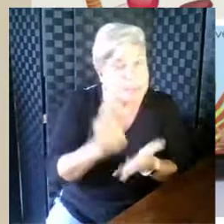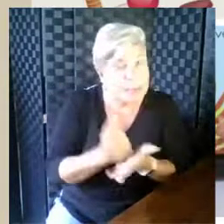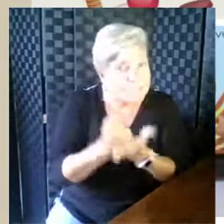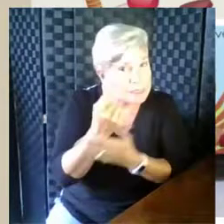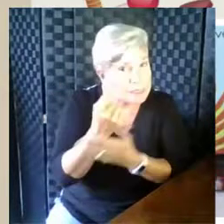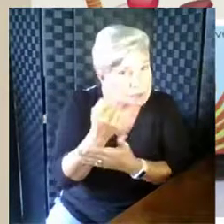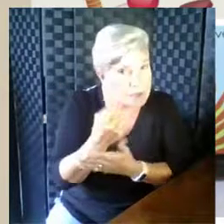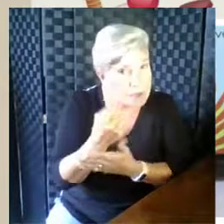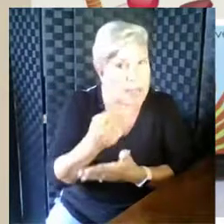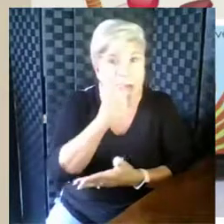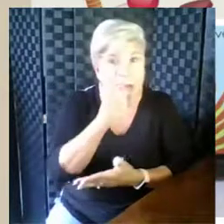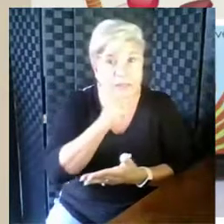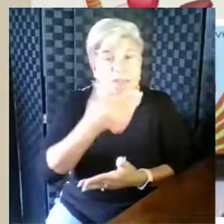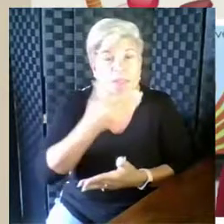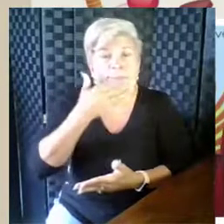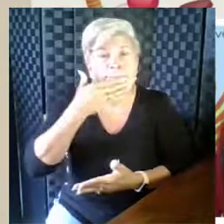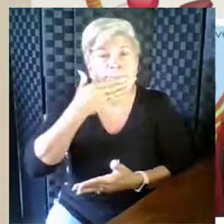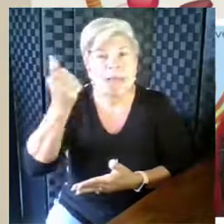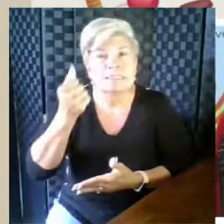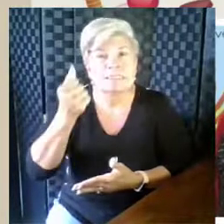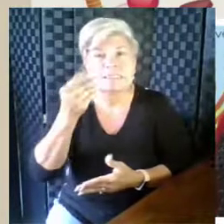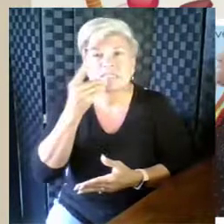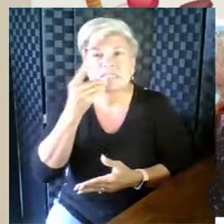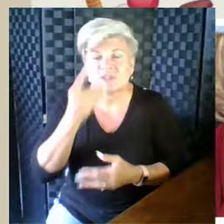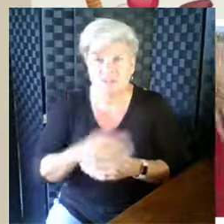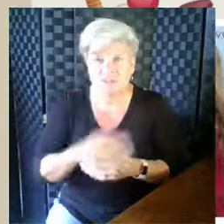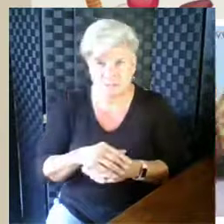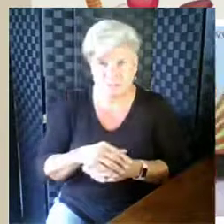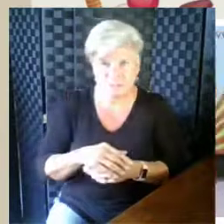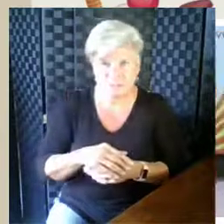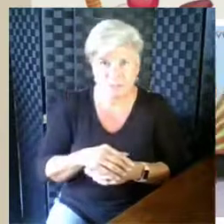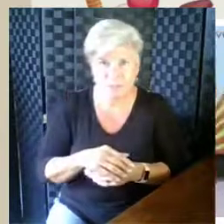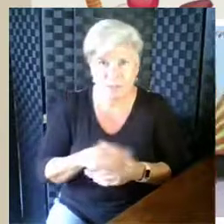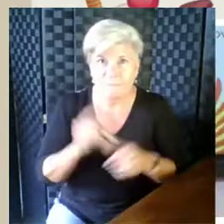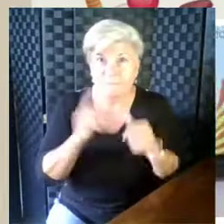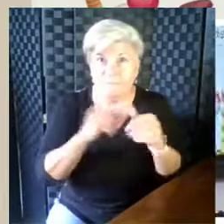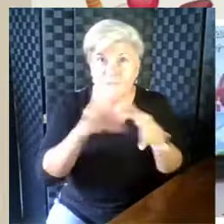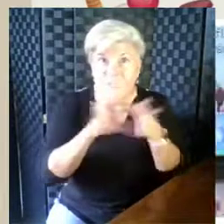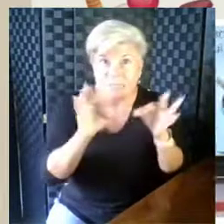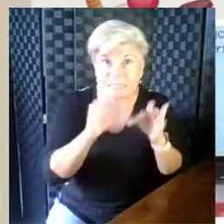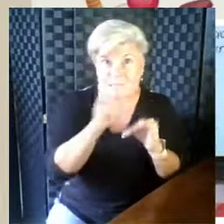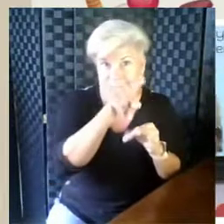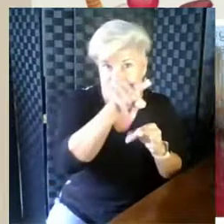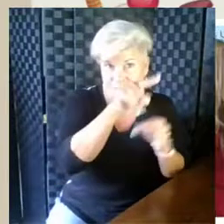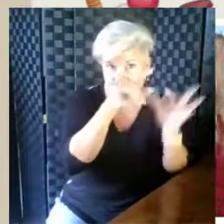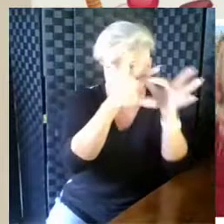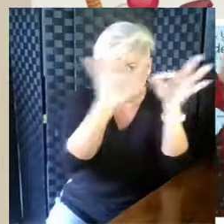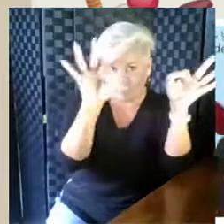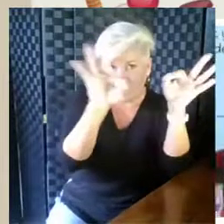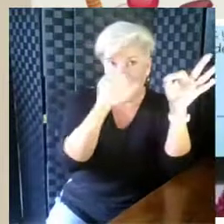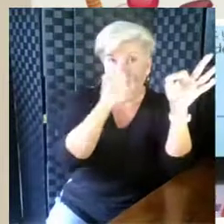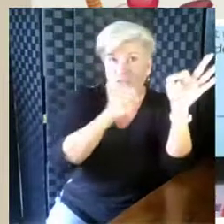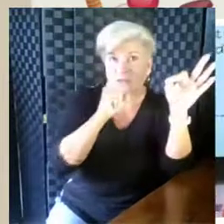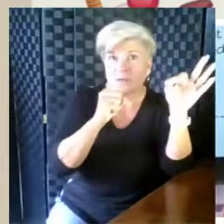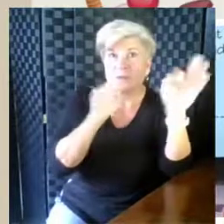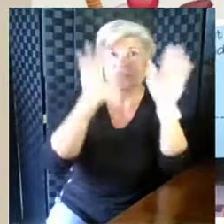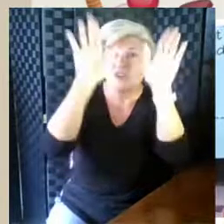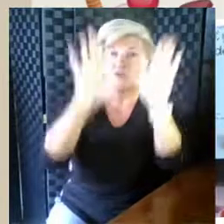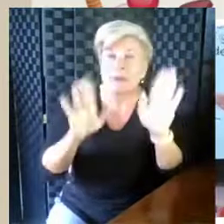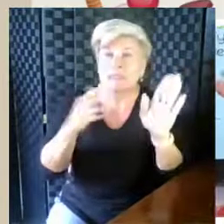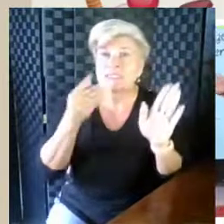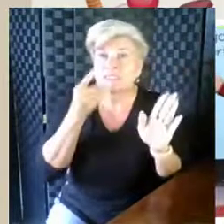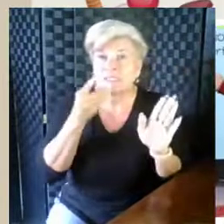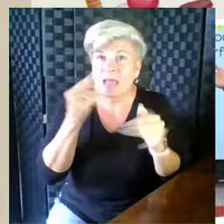help us understand that ice cream is the best dessert. And in our very first sentence, it says that ice cream is the greatest